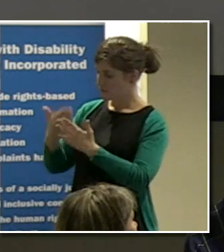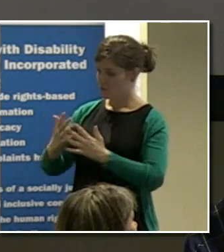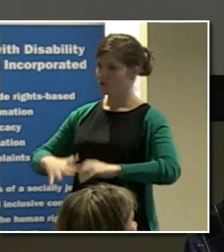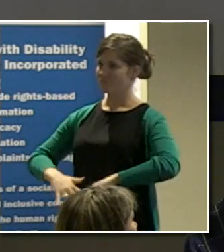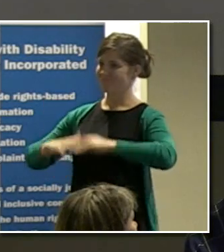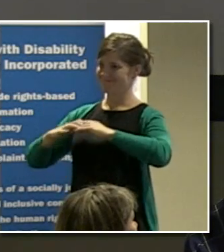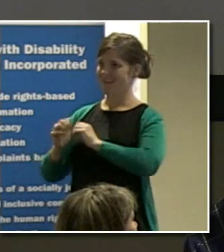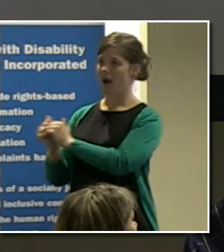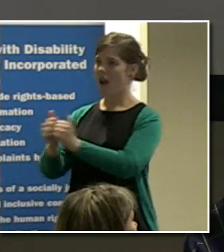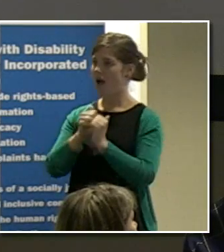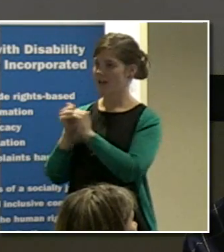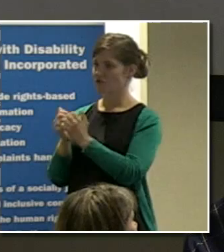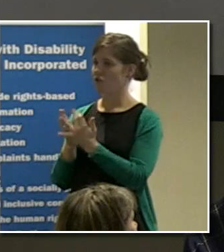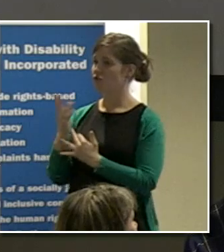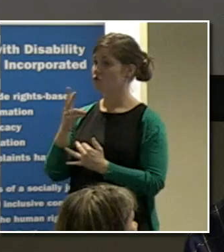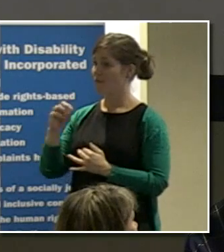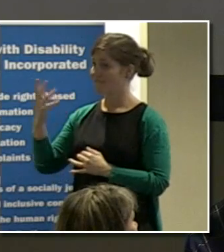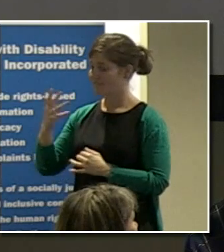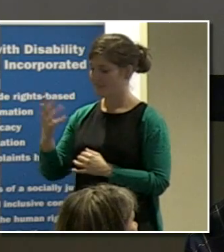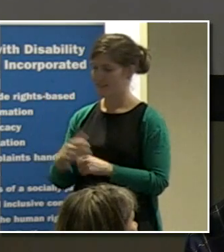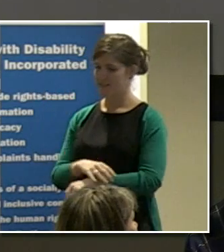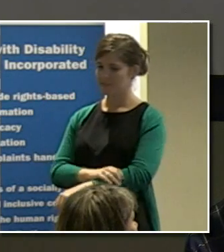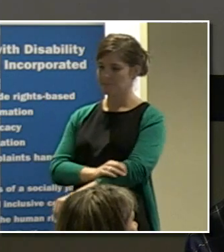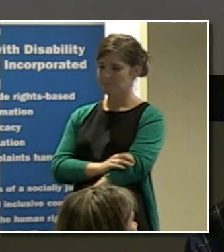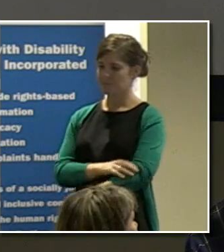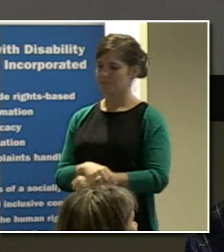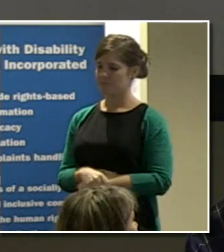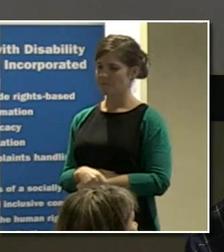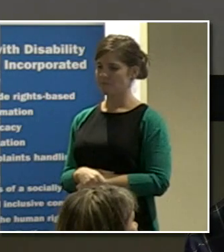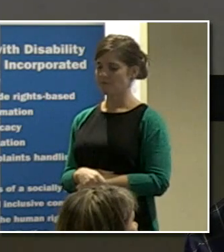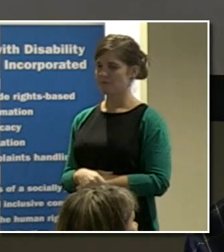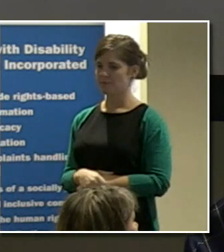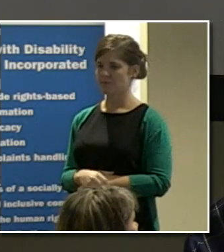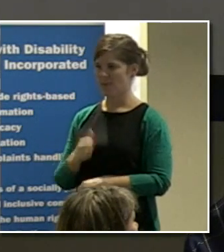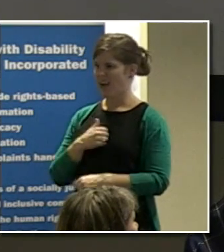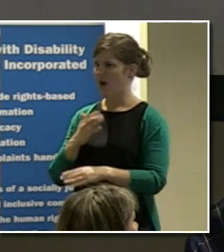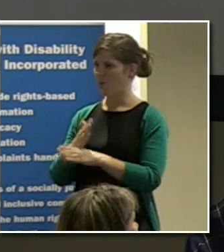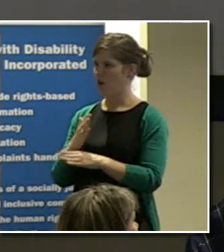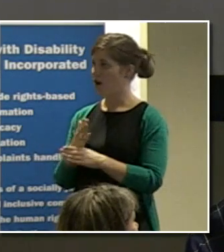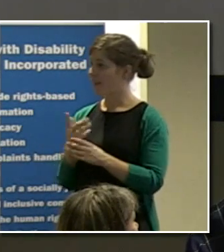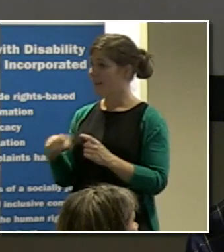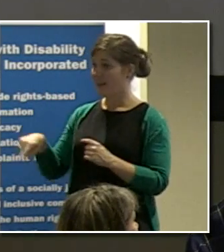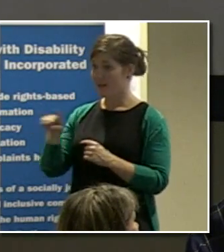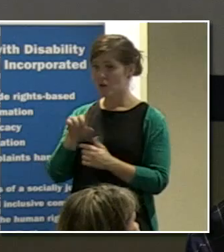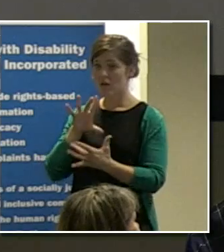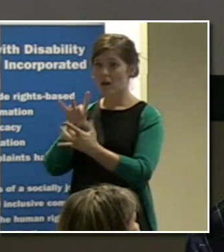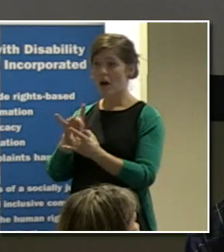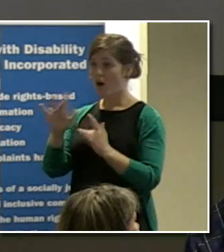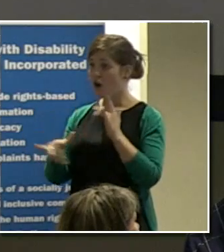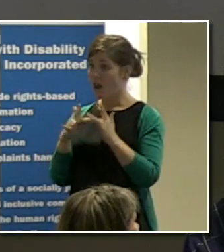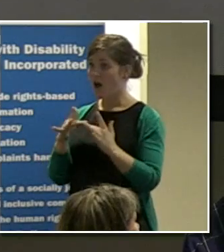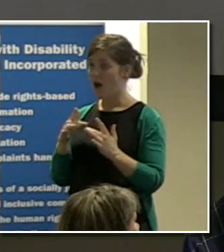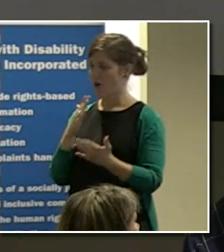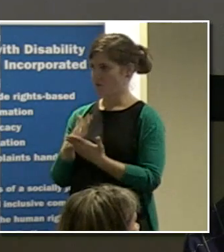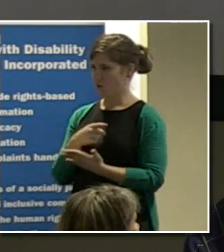during 2015. An early focus of our work, which some of you who inhabit online spaces would have seen is